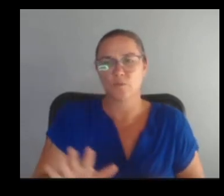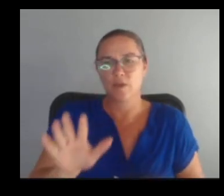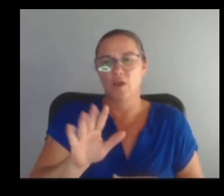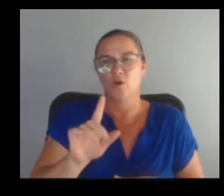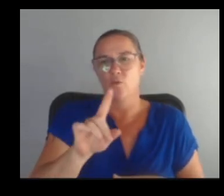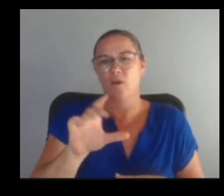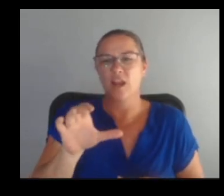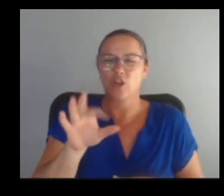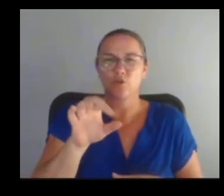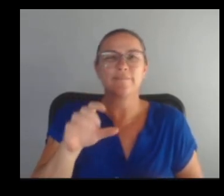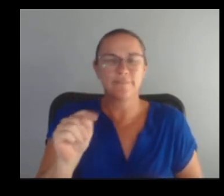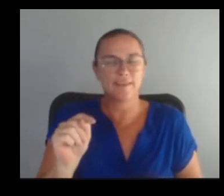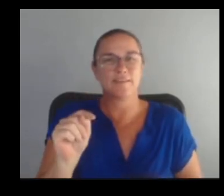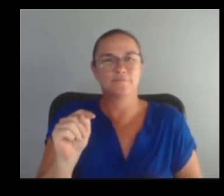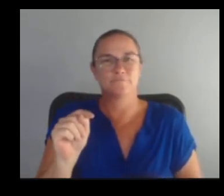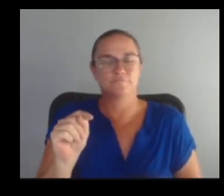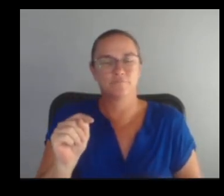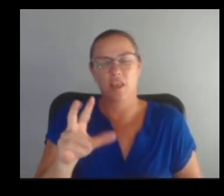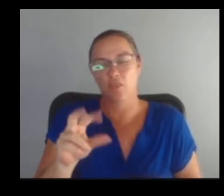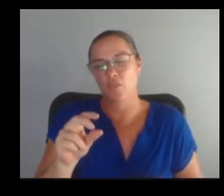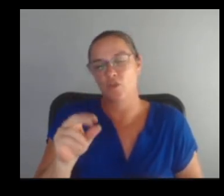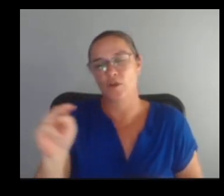100 feet or 30 meters in height.